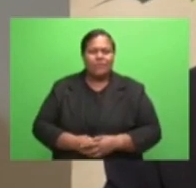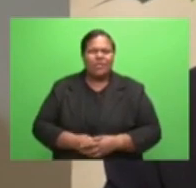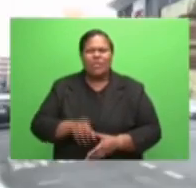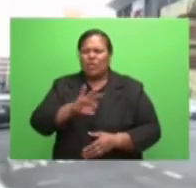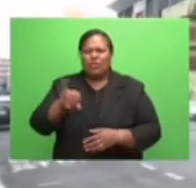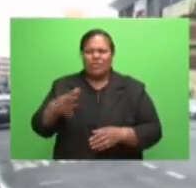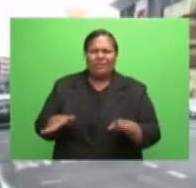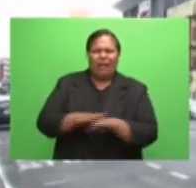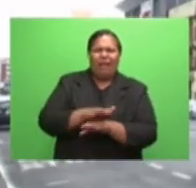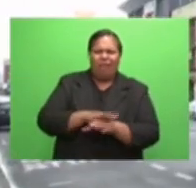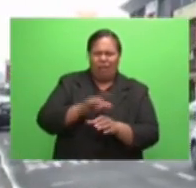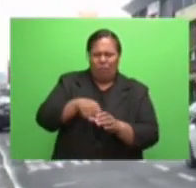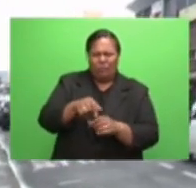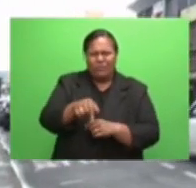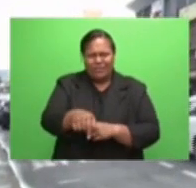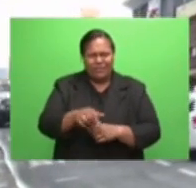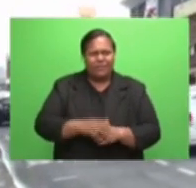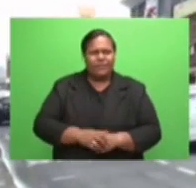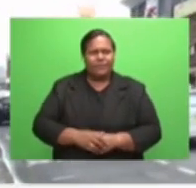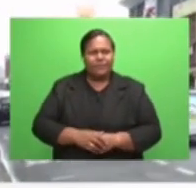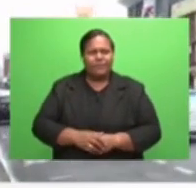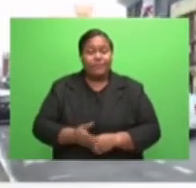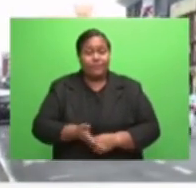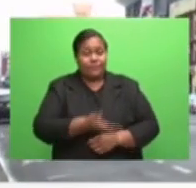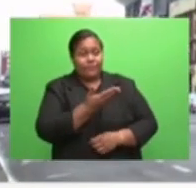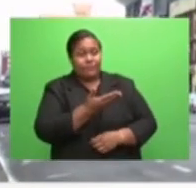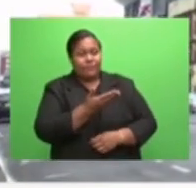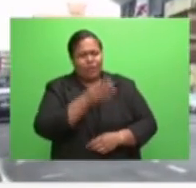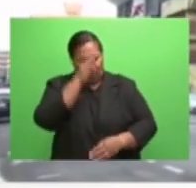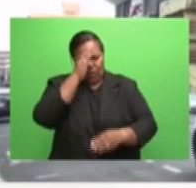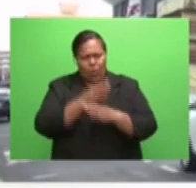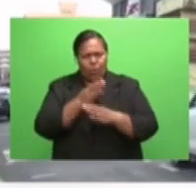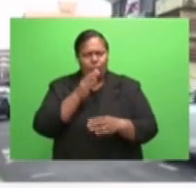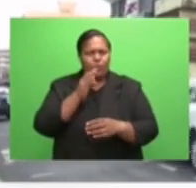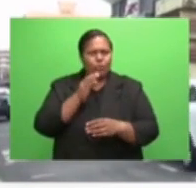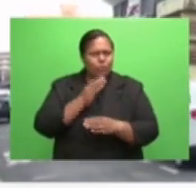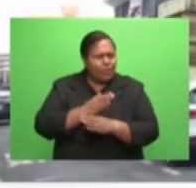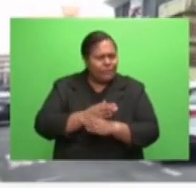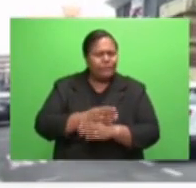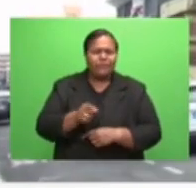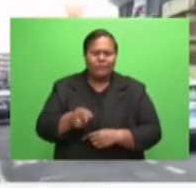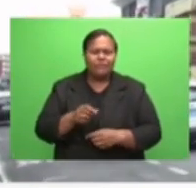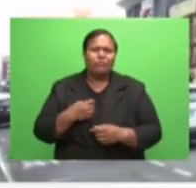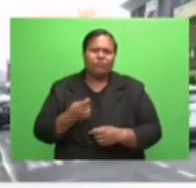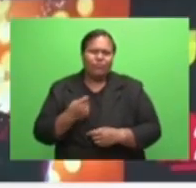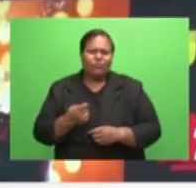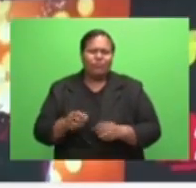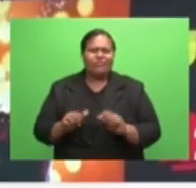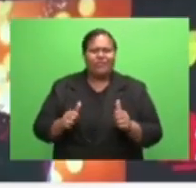past. Hopefully the work is done soon to ensure the road condition in the Central Division is up to standard.